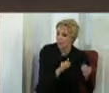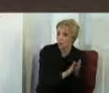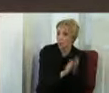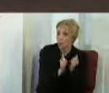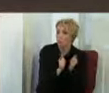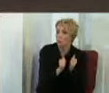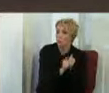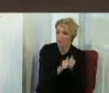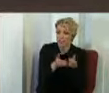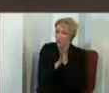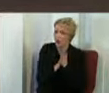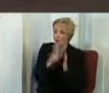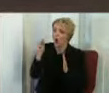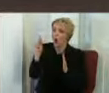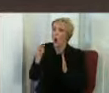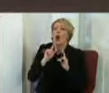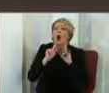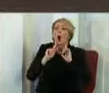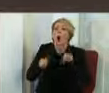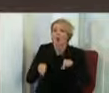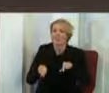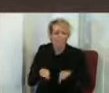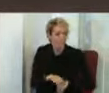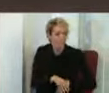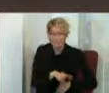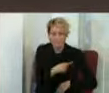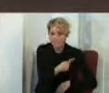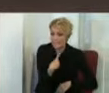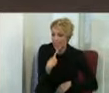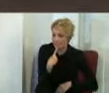order. It says, I will be with you forever